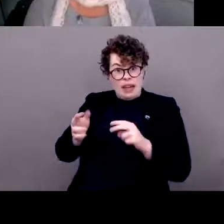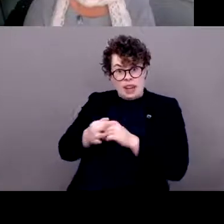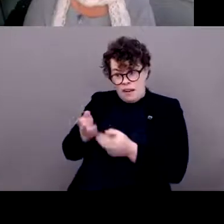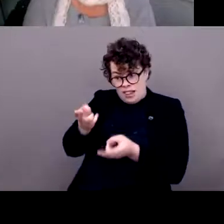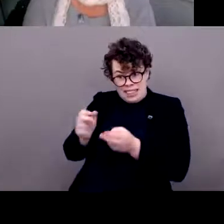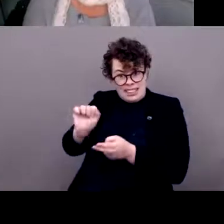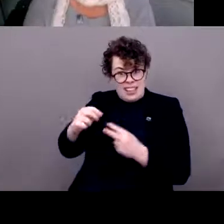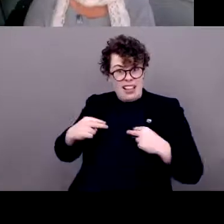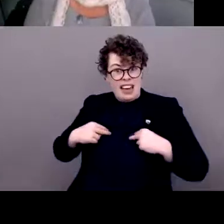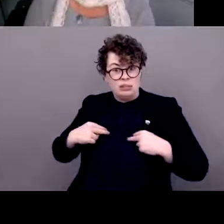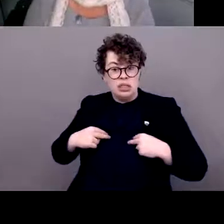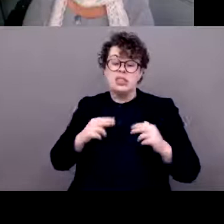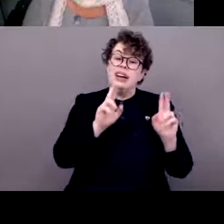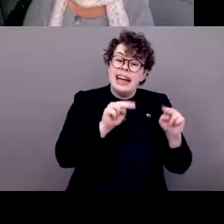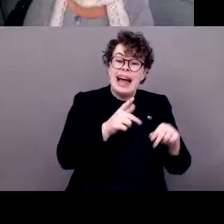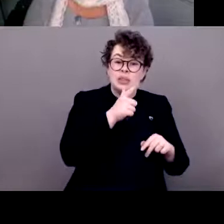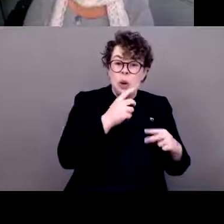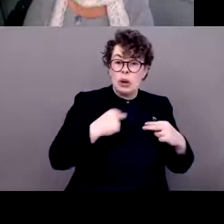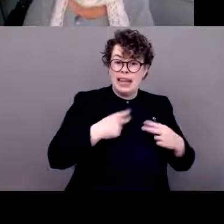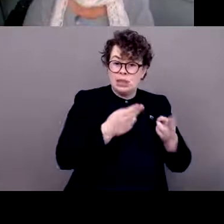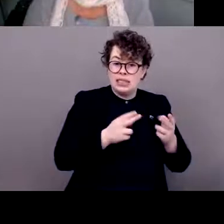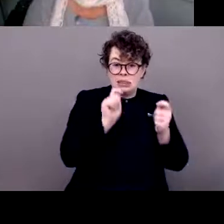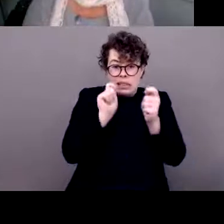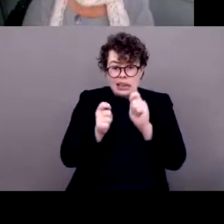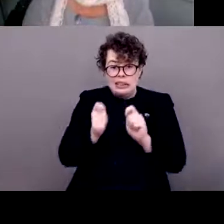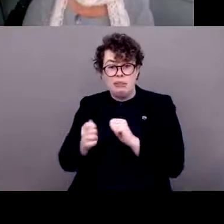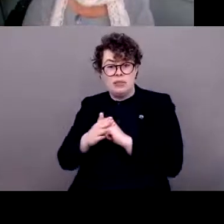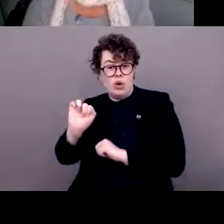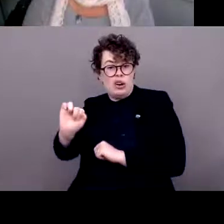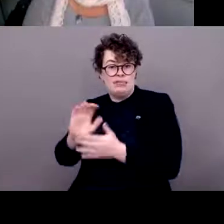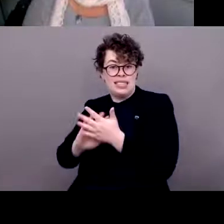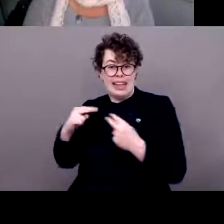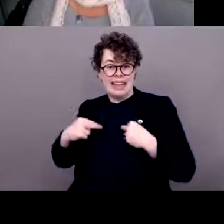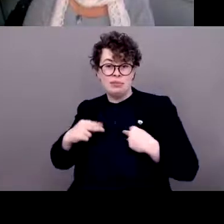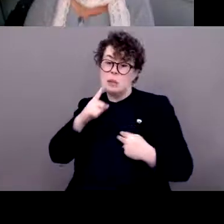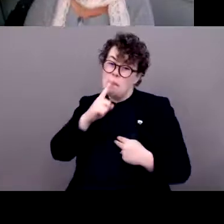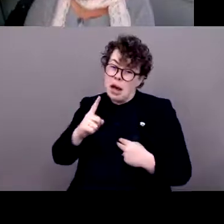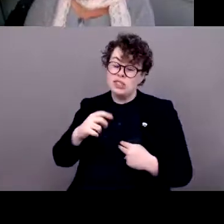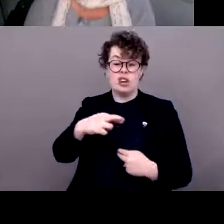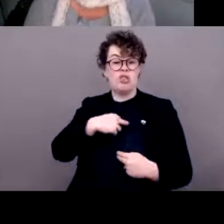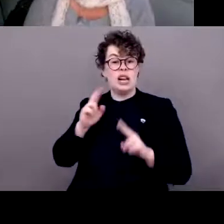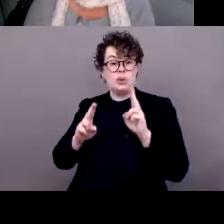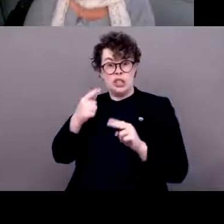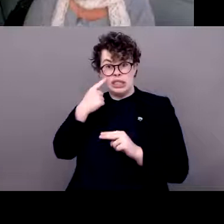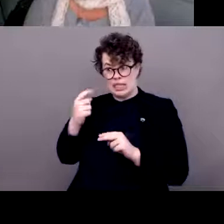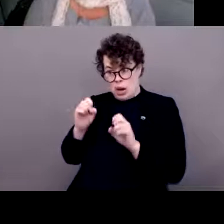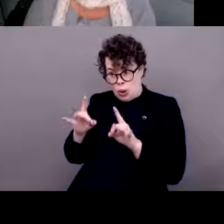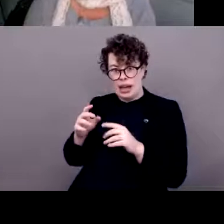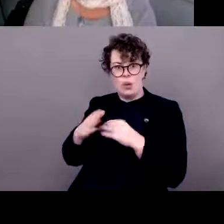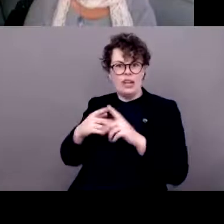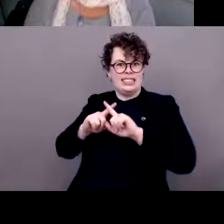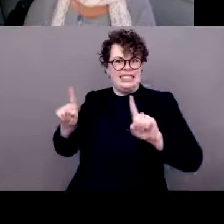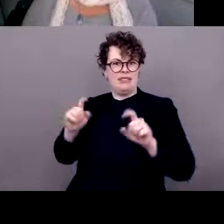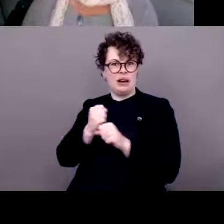language can be adapted to carrying out assessments in sign language, but we should also look at what is unique about sign language